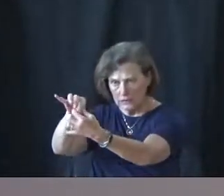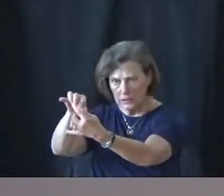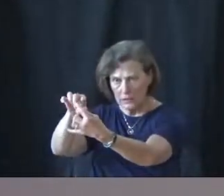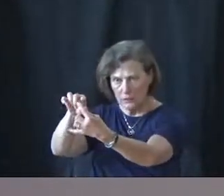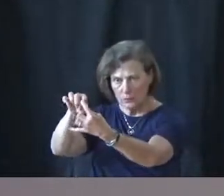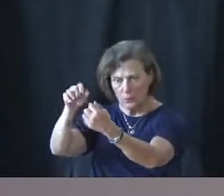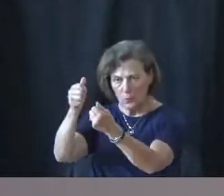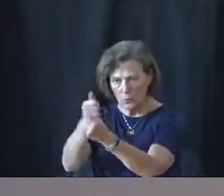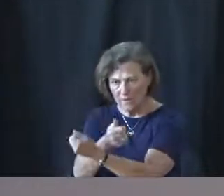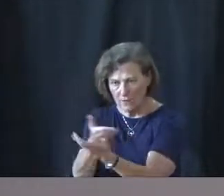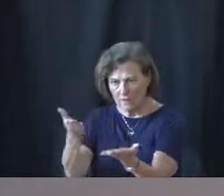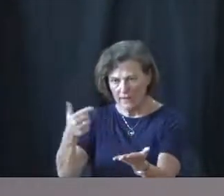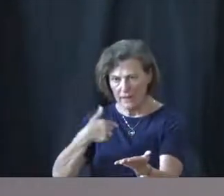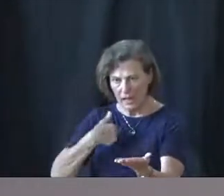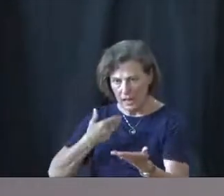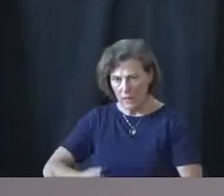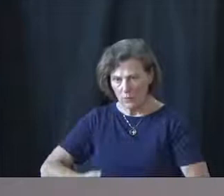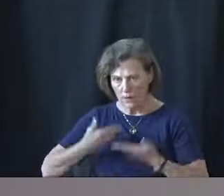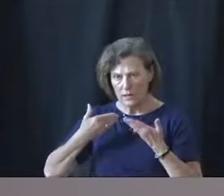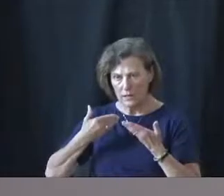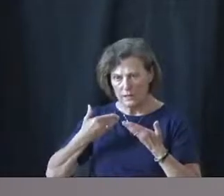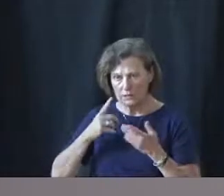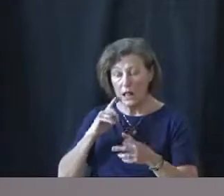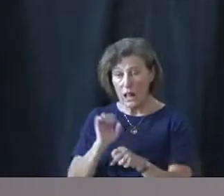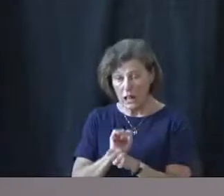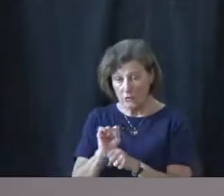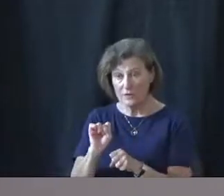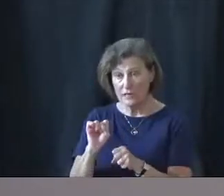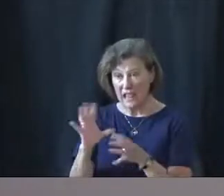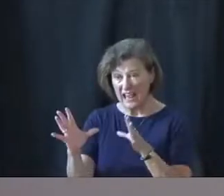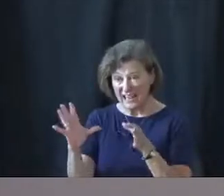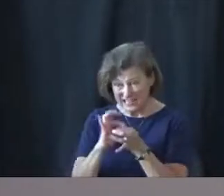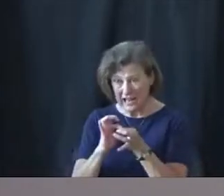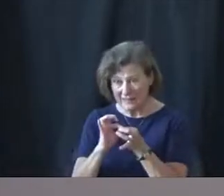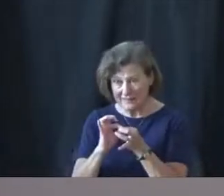was. Literally connected.